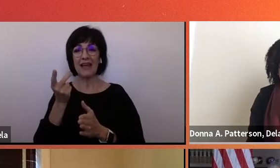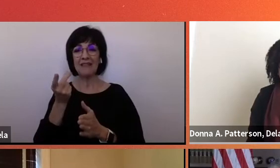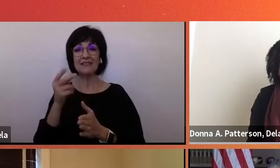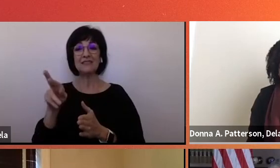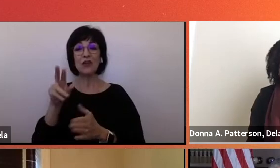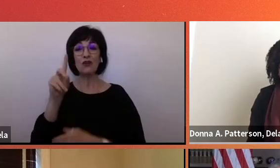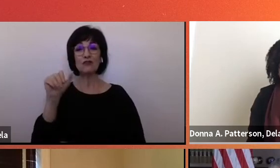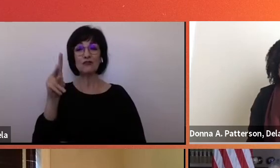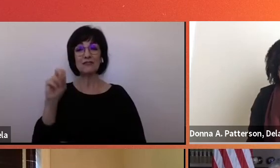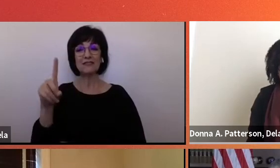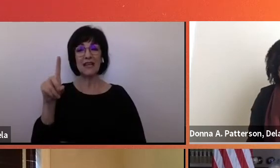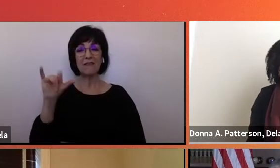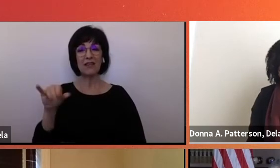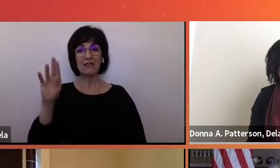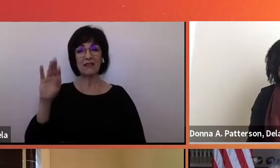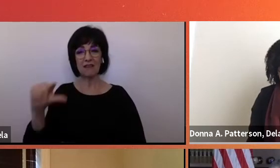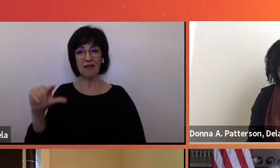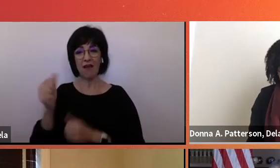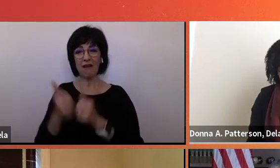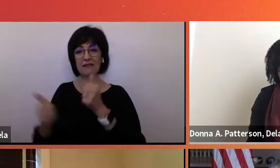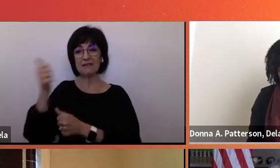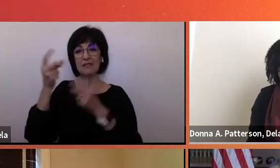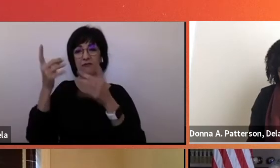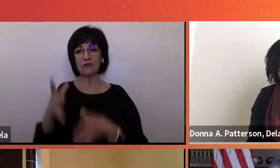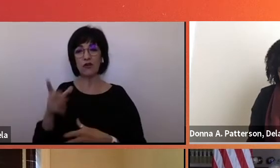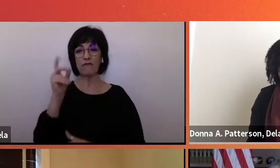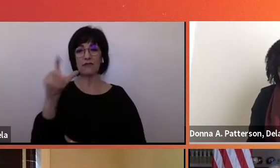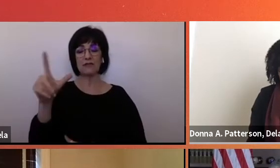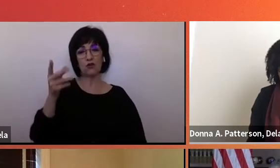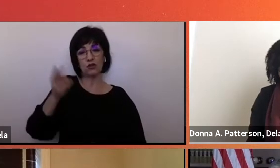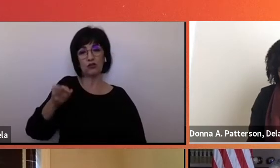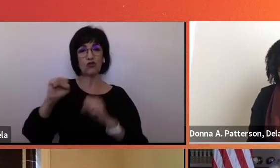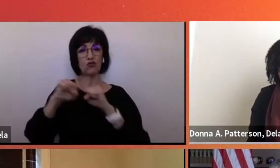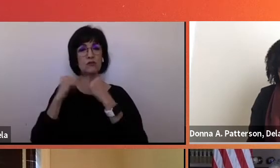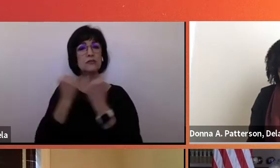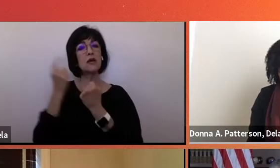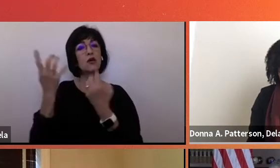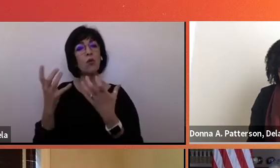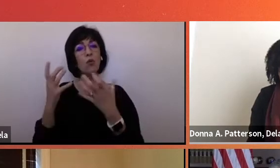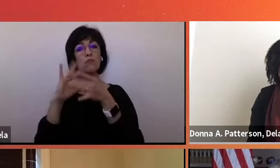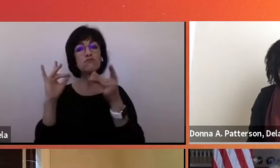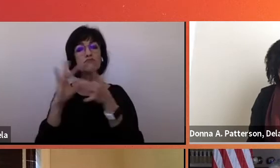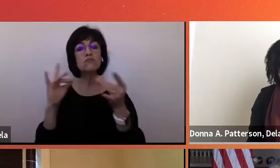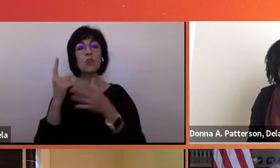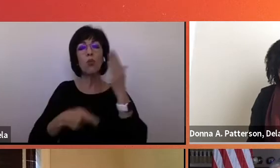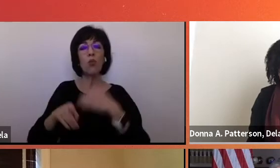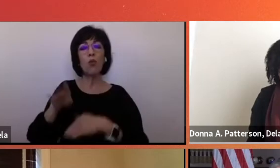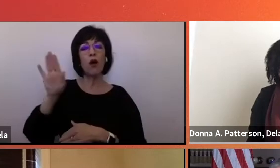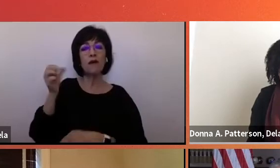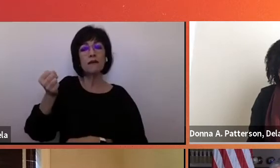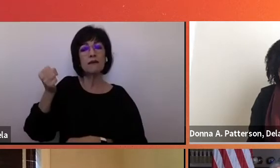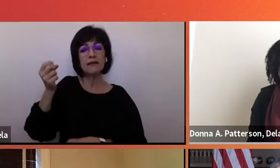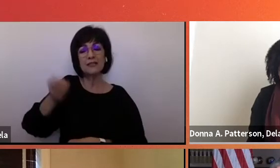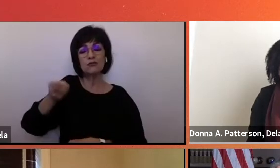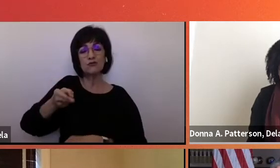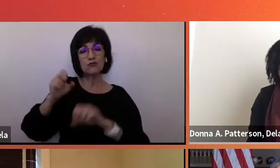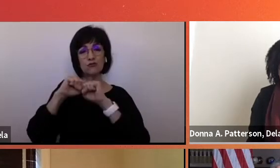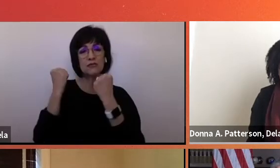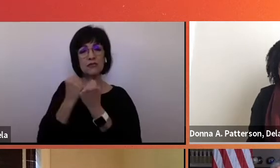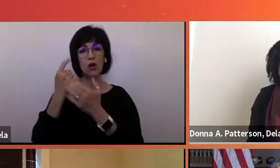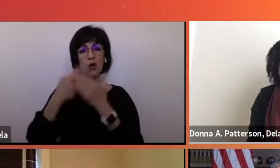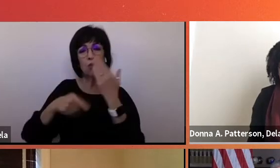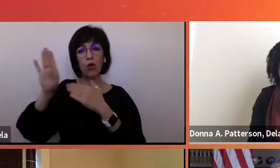talk and what the society is doing and other parts of this. So since